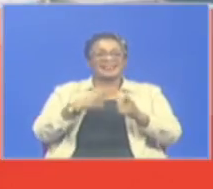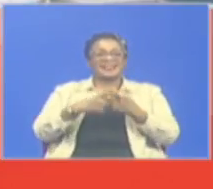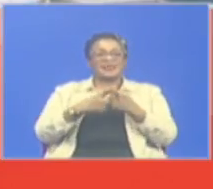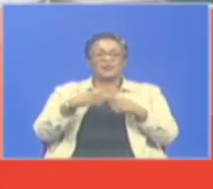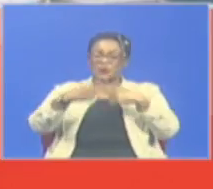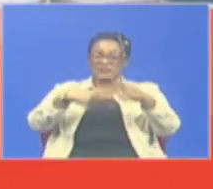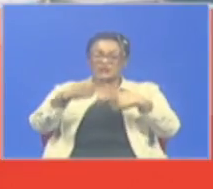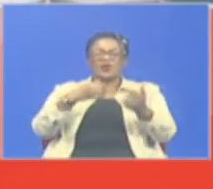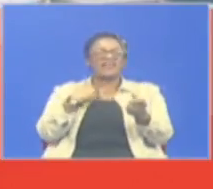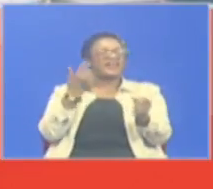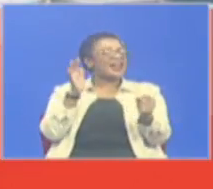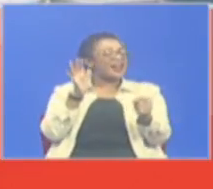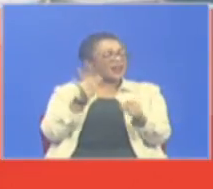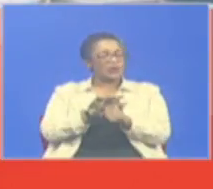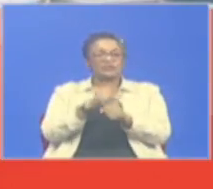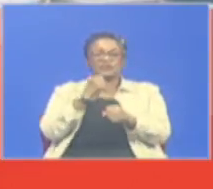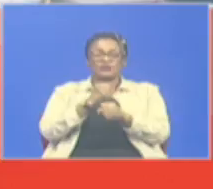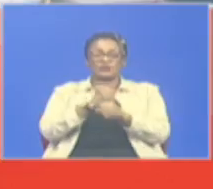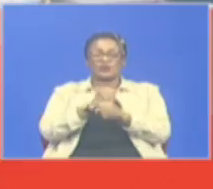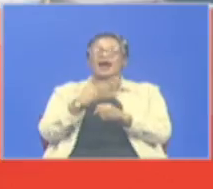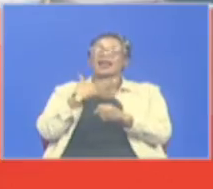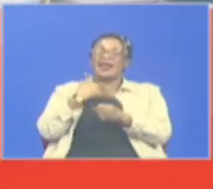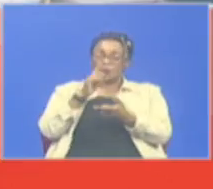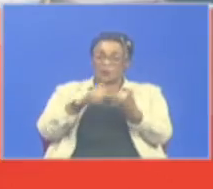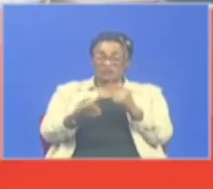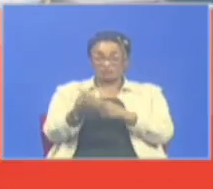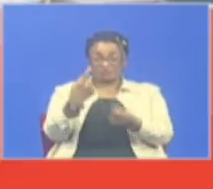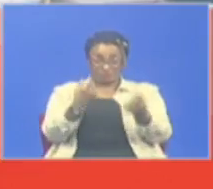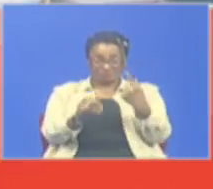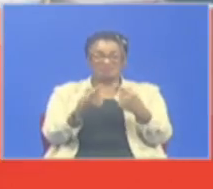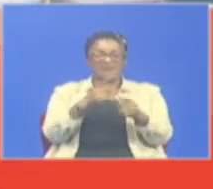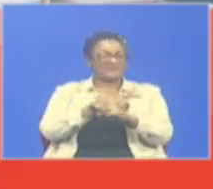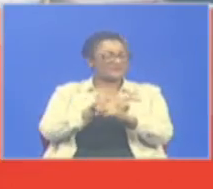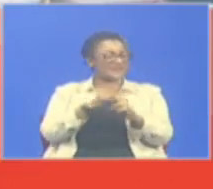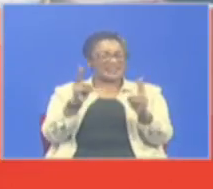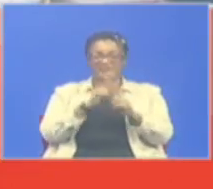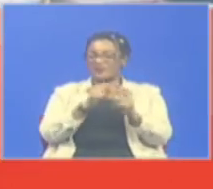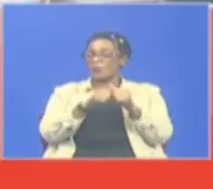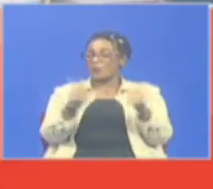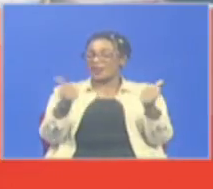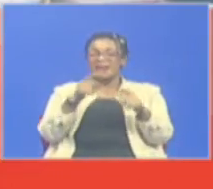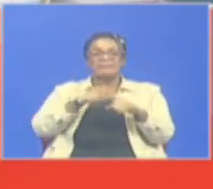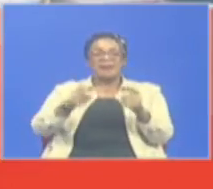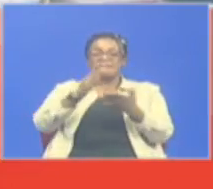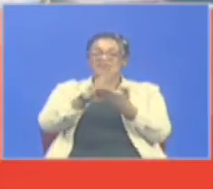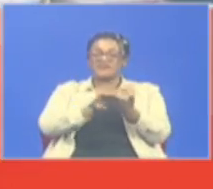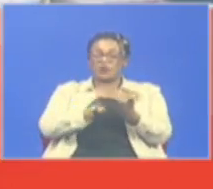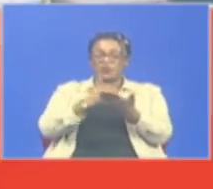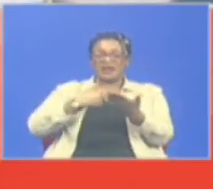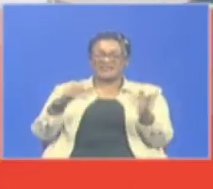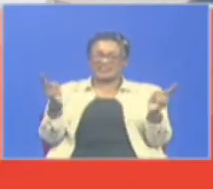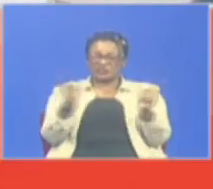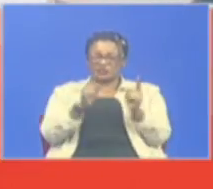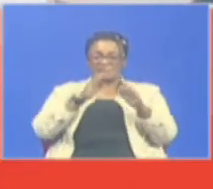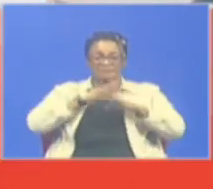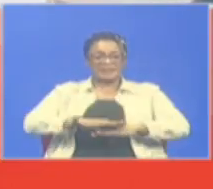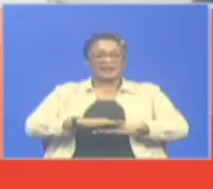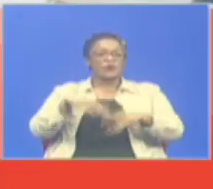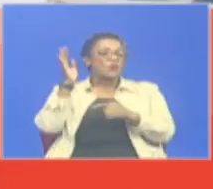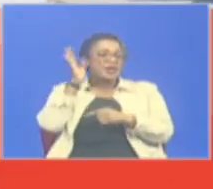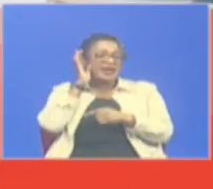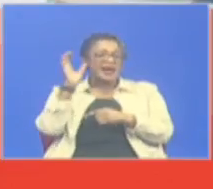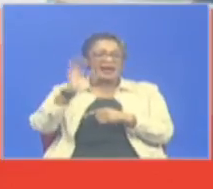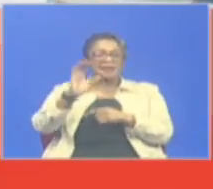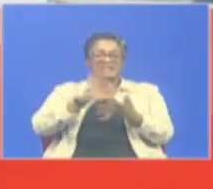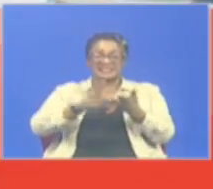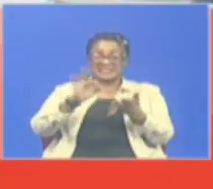lot to cover as well, Jacqueline. I like what you're raising. Very, very, very candid. But before we take that short break, briefly, let's just hear from the Cabinet Secretary